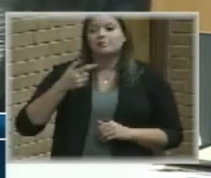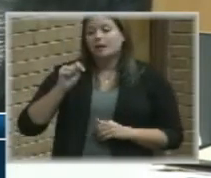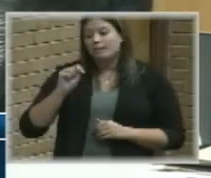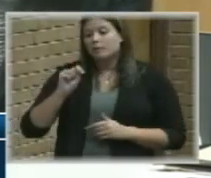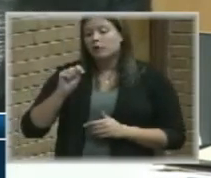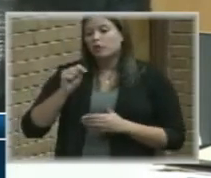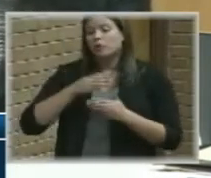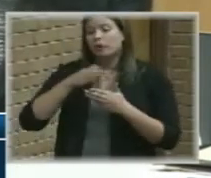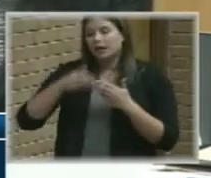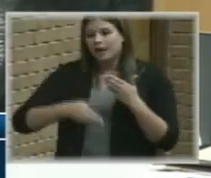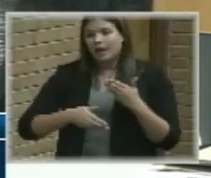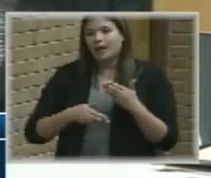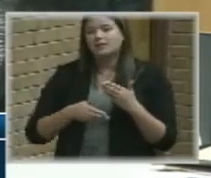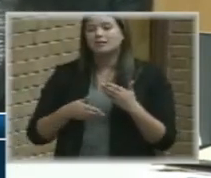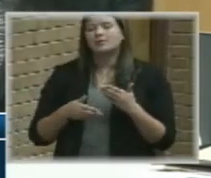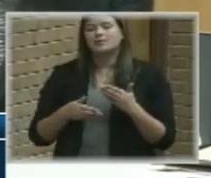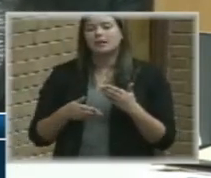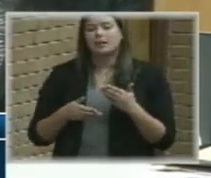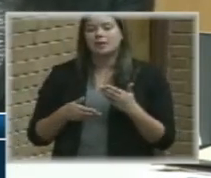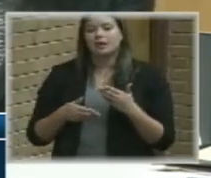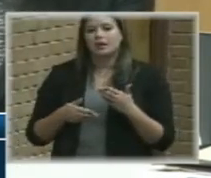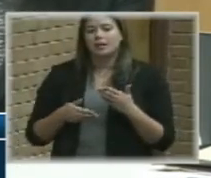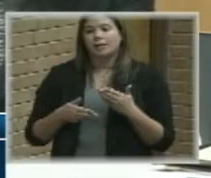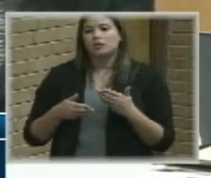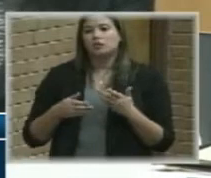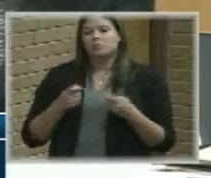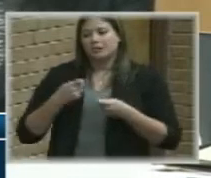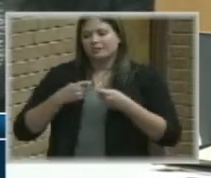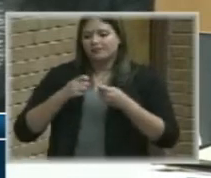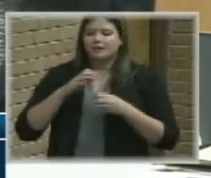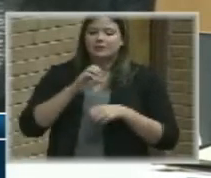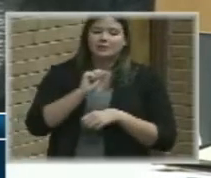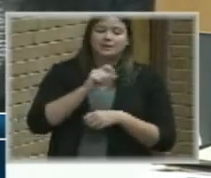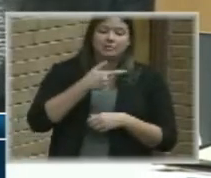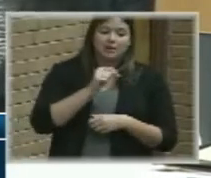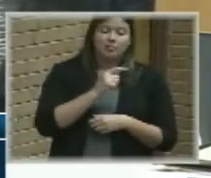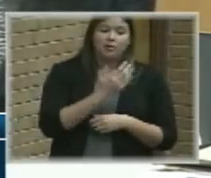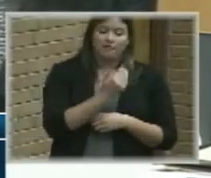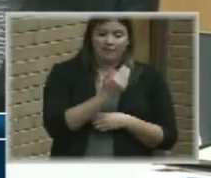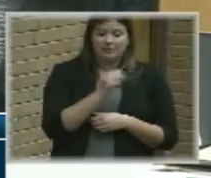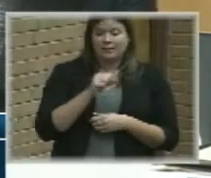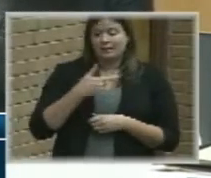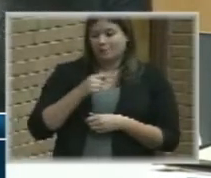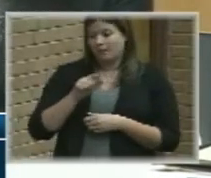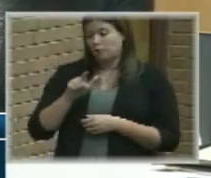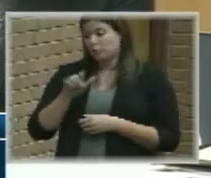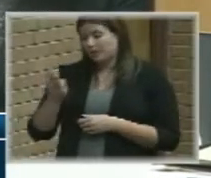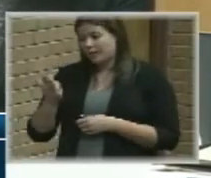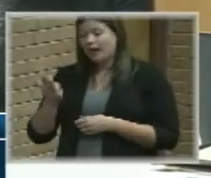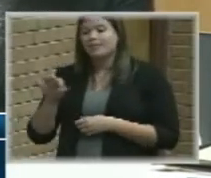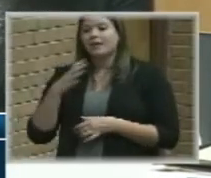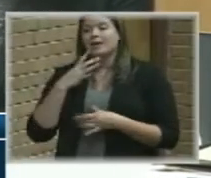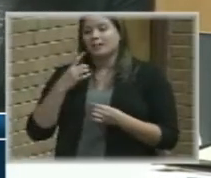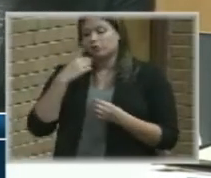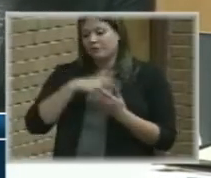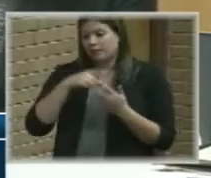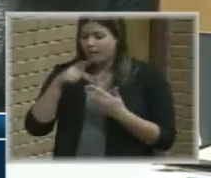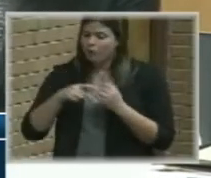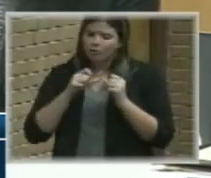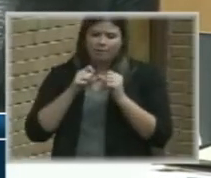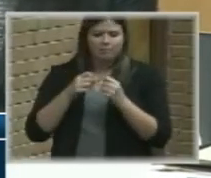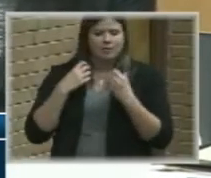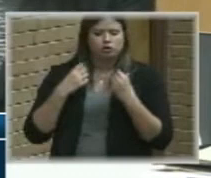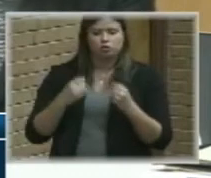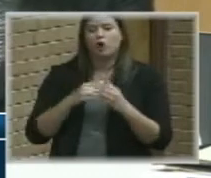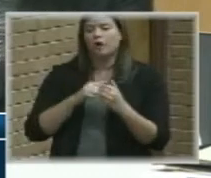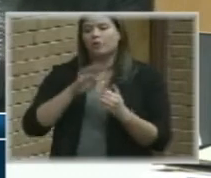were revised for this month to be September 15th and September 29th, Interest in the program remains strong, with